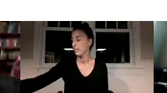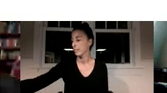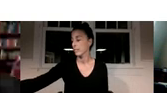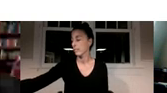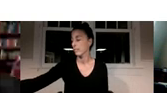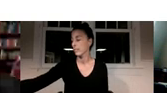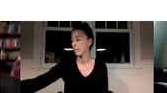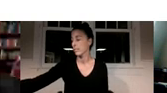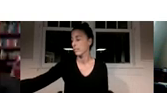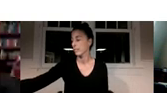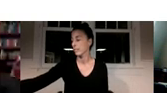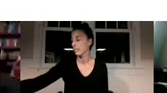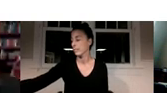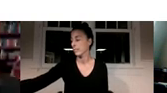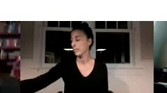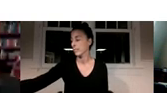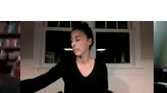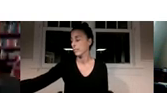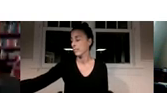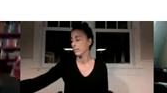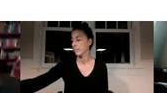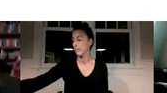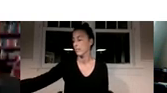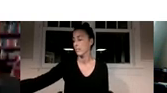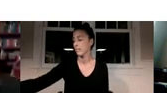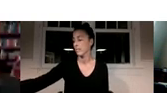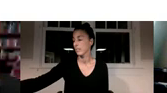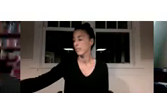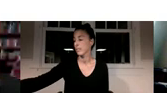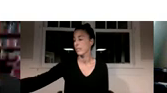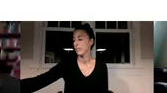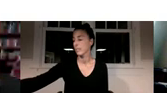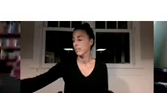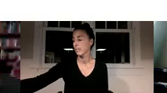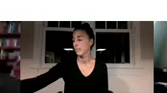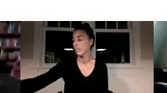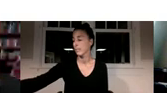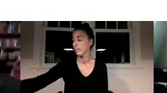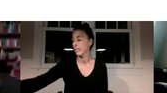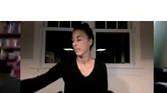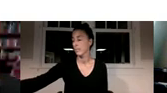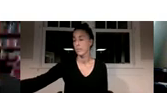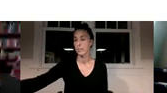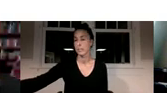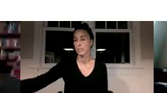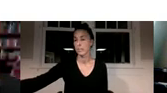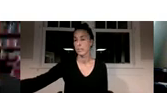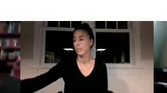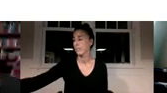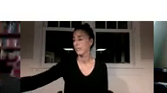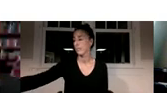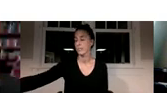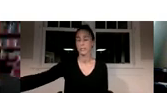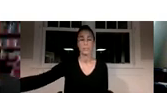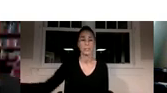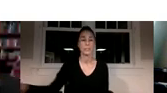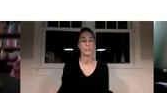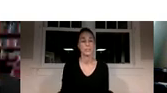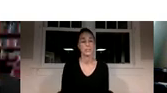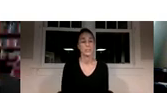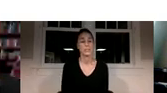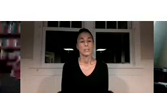an enormous kind of retail destination with a huge Target. And our goal is not to create and generate a ton of auto traffic to the